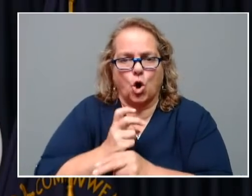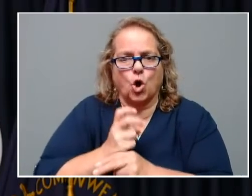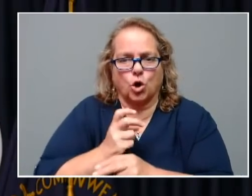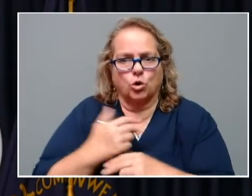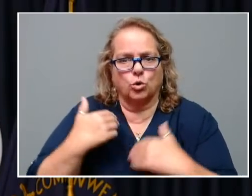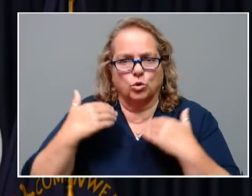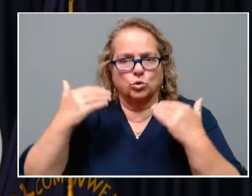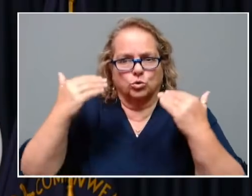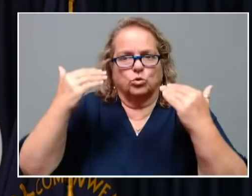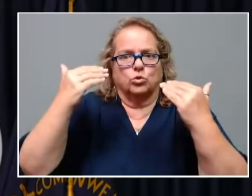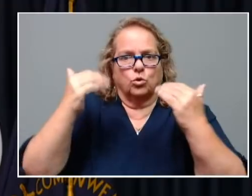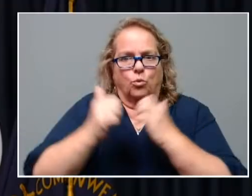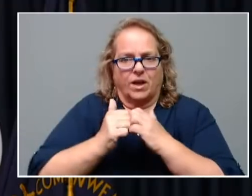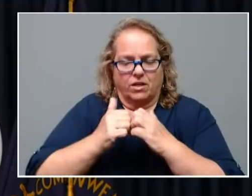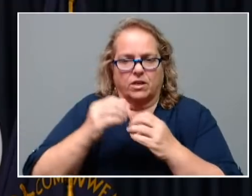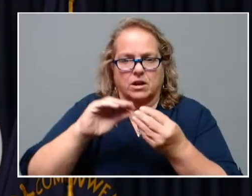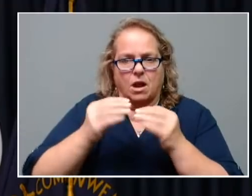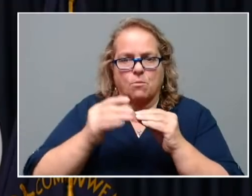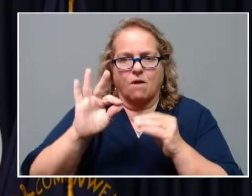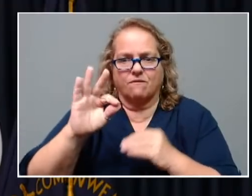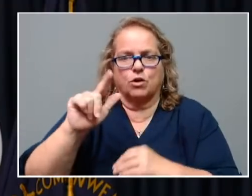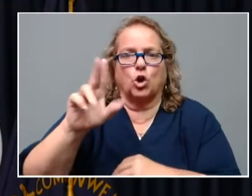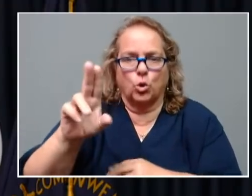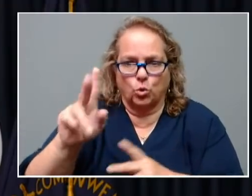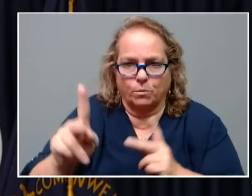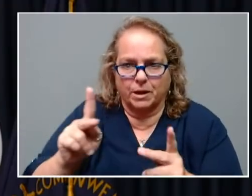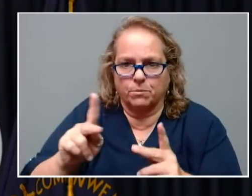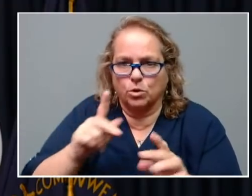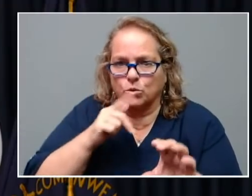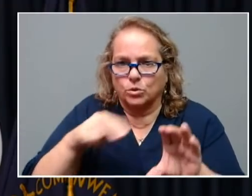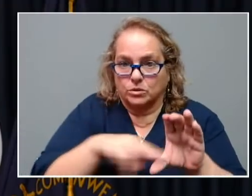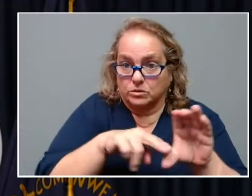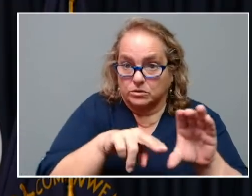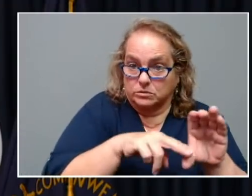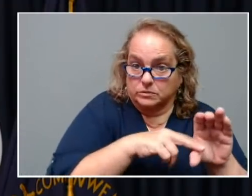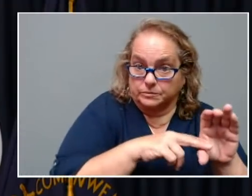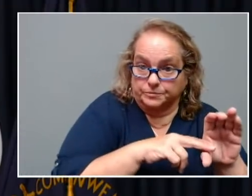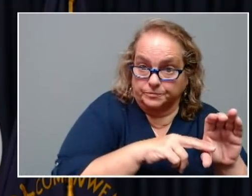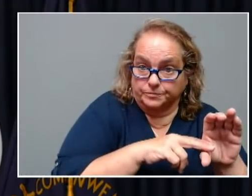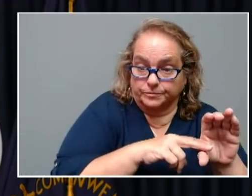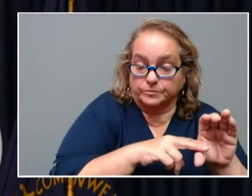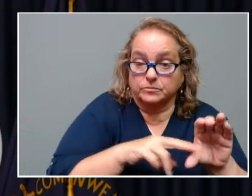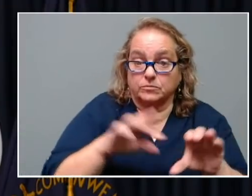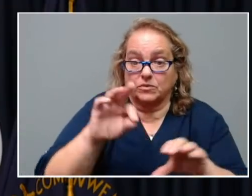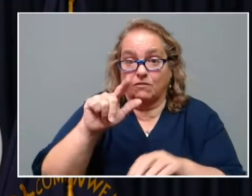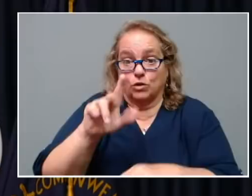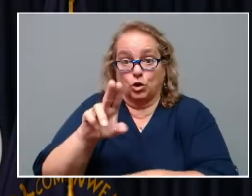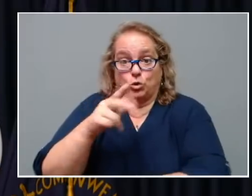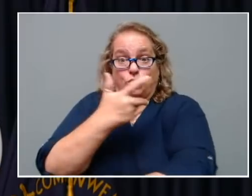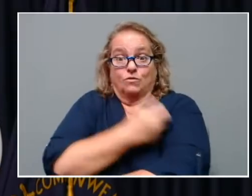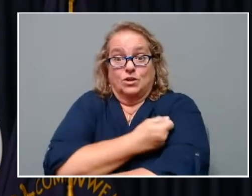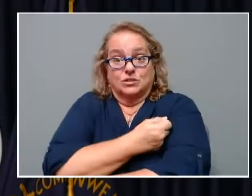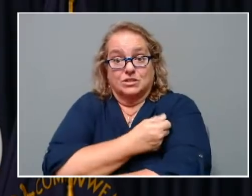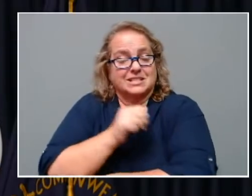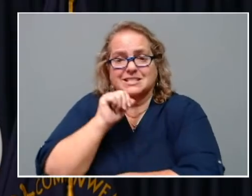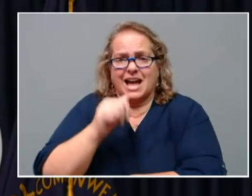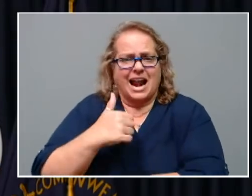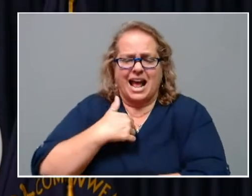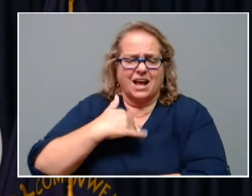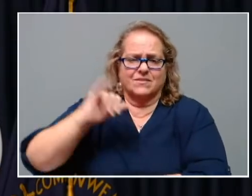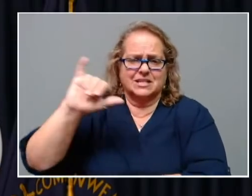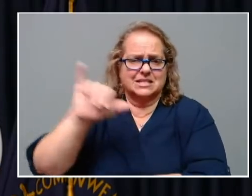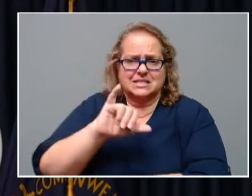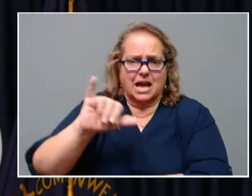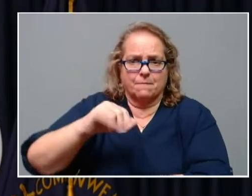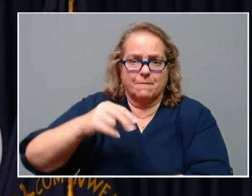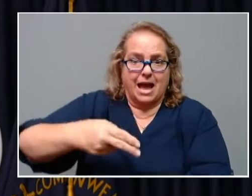influenza patients who fill them. The flu vaccine, though it doesn't have the same high rate of protectiveness as the